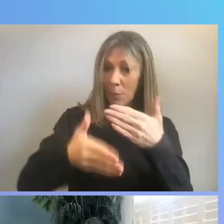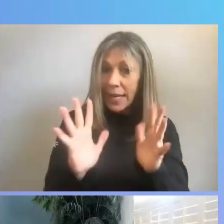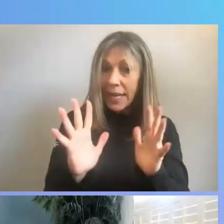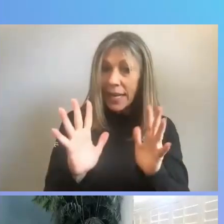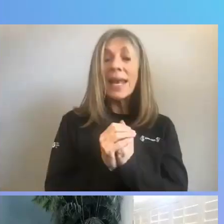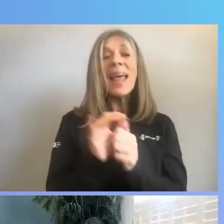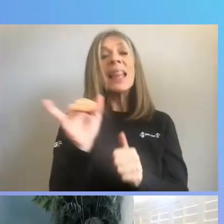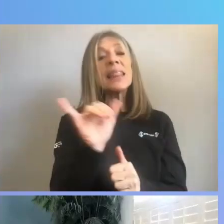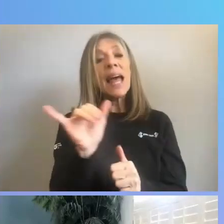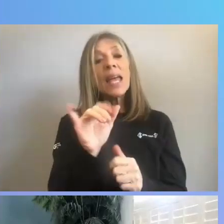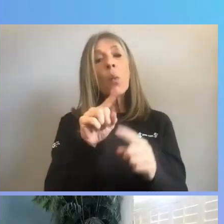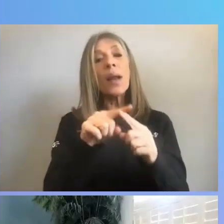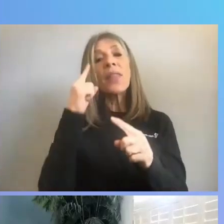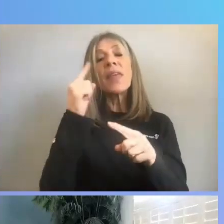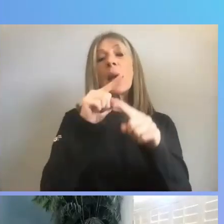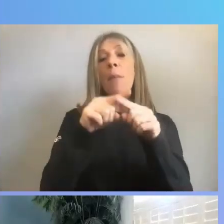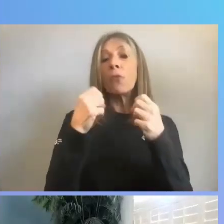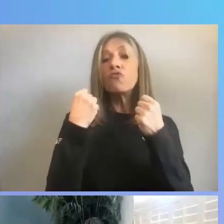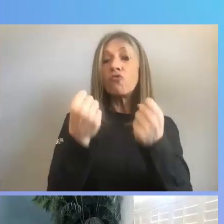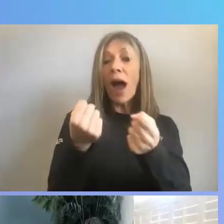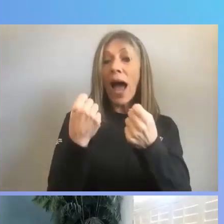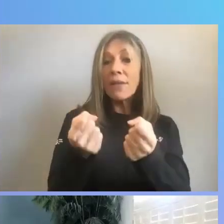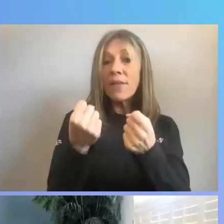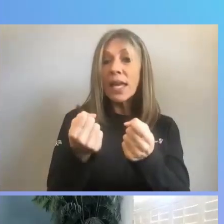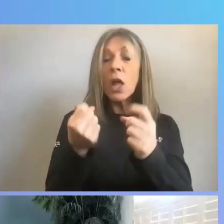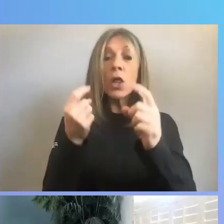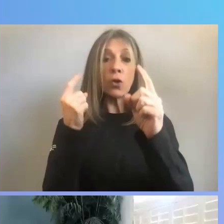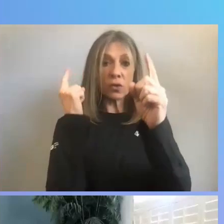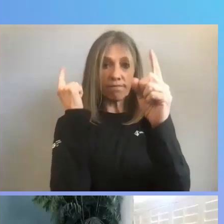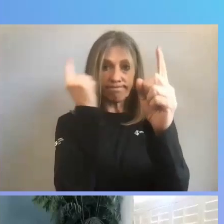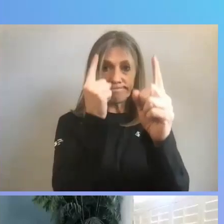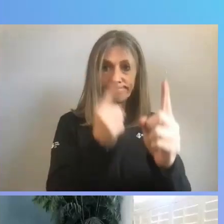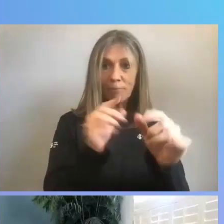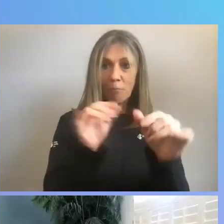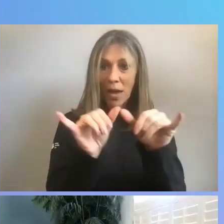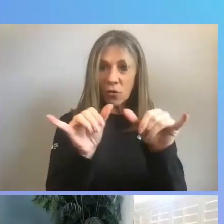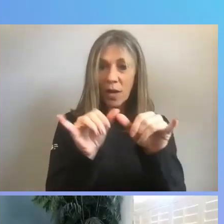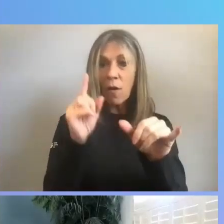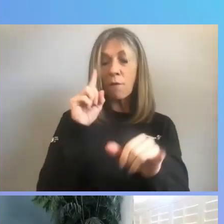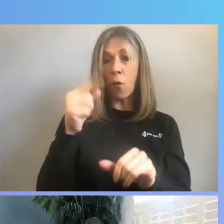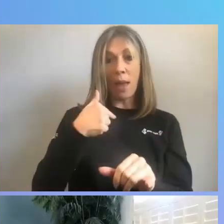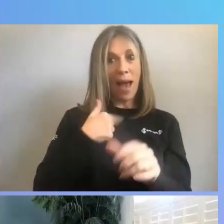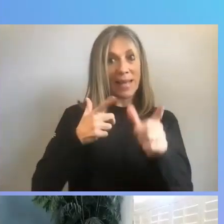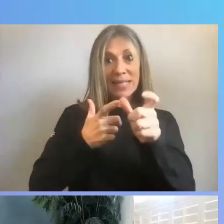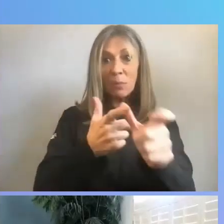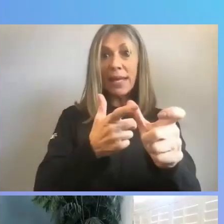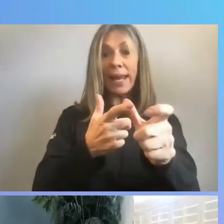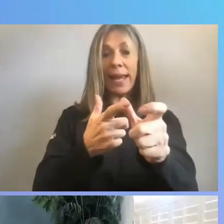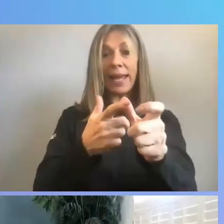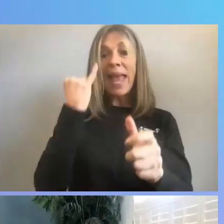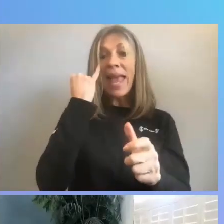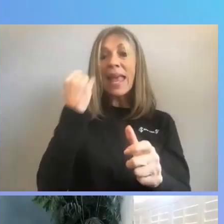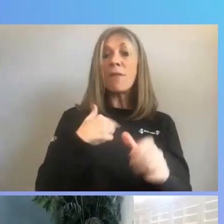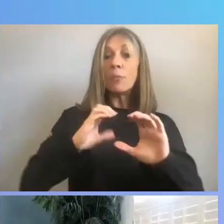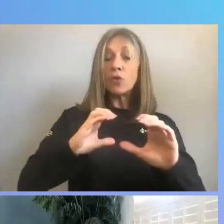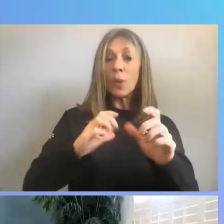Much like when I think about driving, there are objective measurements for, am I speeding? If I'm doing the speed